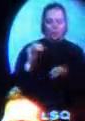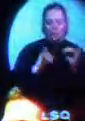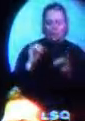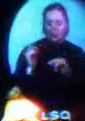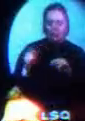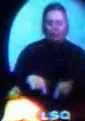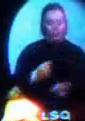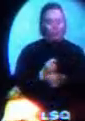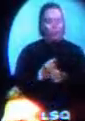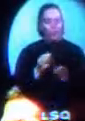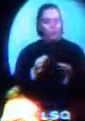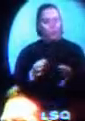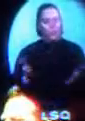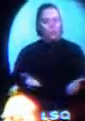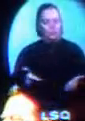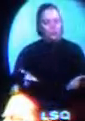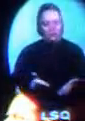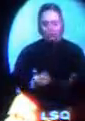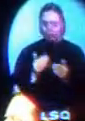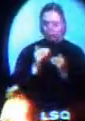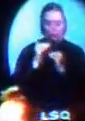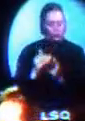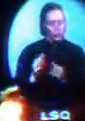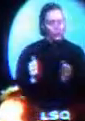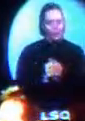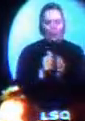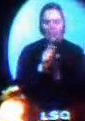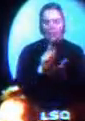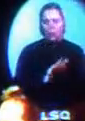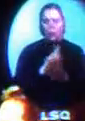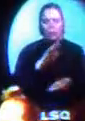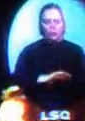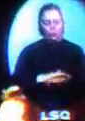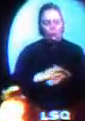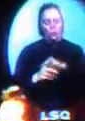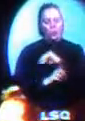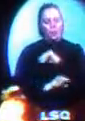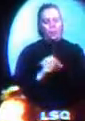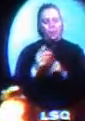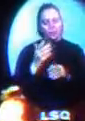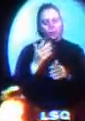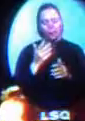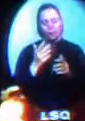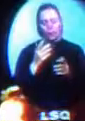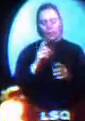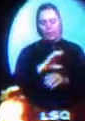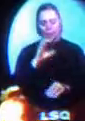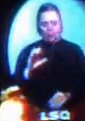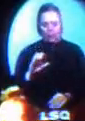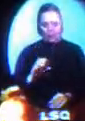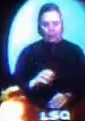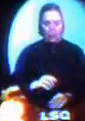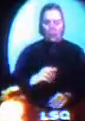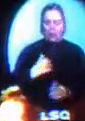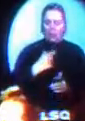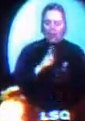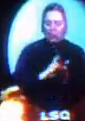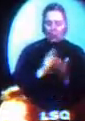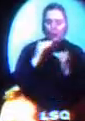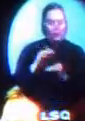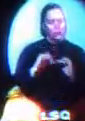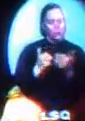law. It is upheld, it is enforced, and it is there to protect those who come here to work in this country. If the member has